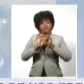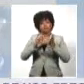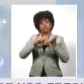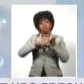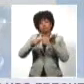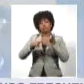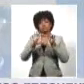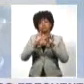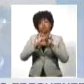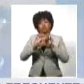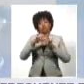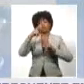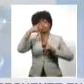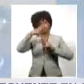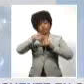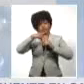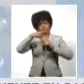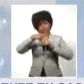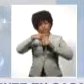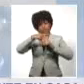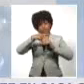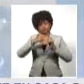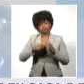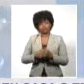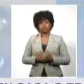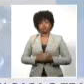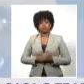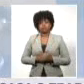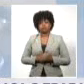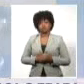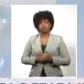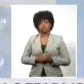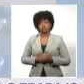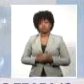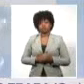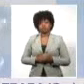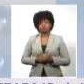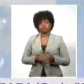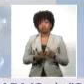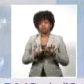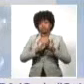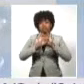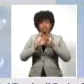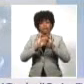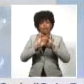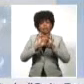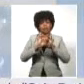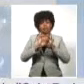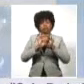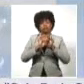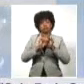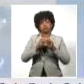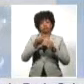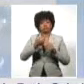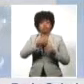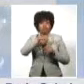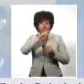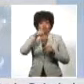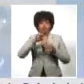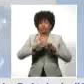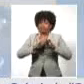4,729 foreigners. In rental houses, 947 foreigners concentrated in the municipalities we always